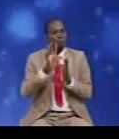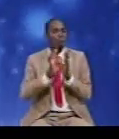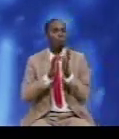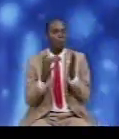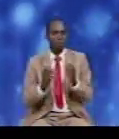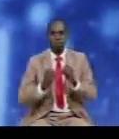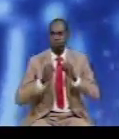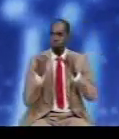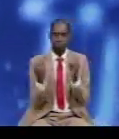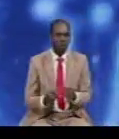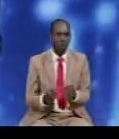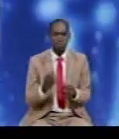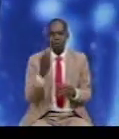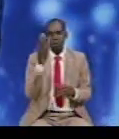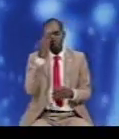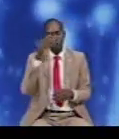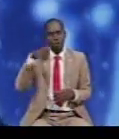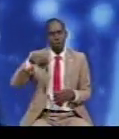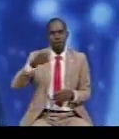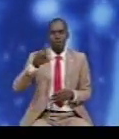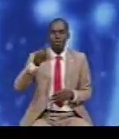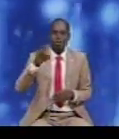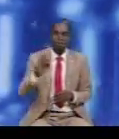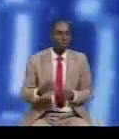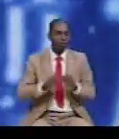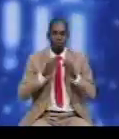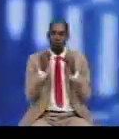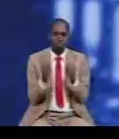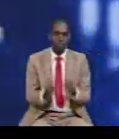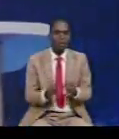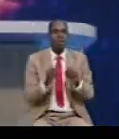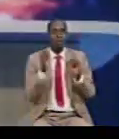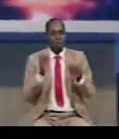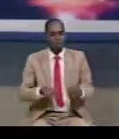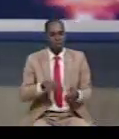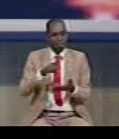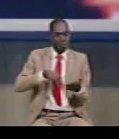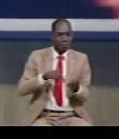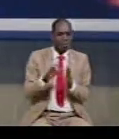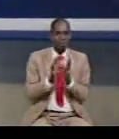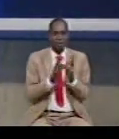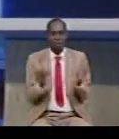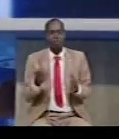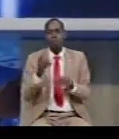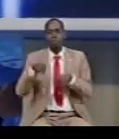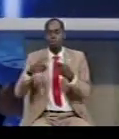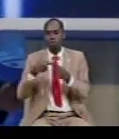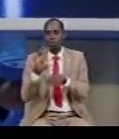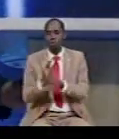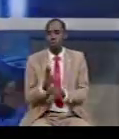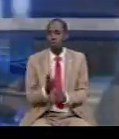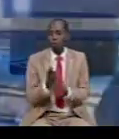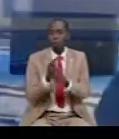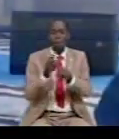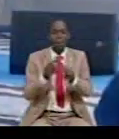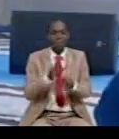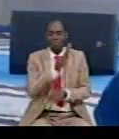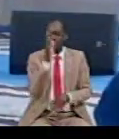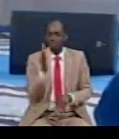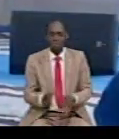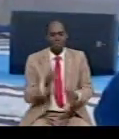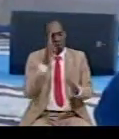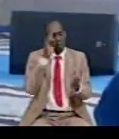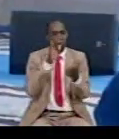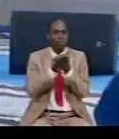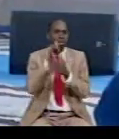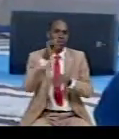can read the Lord's Prayer in Matthew chapter 6. But they did not believe on the Lord Jesus